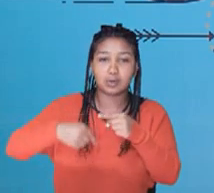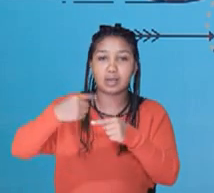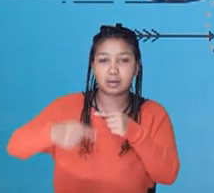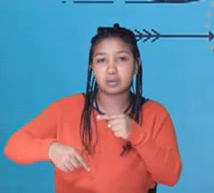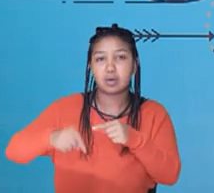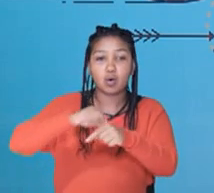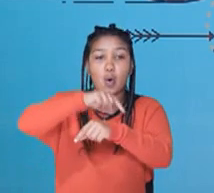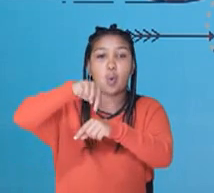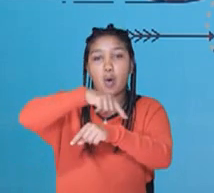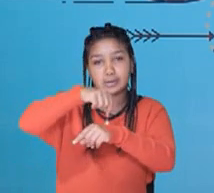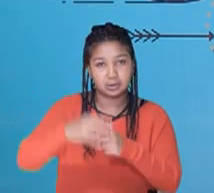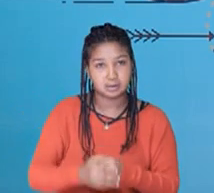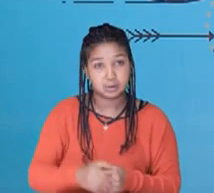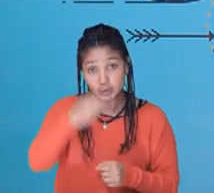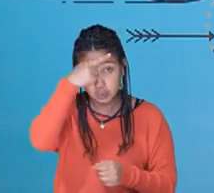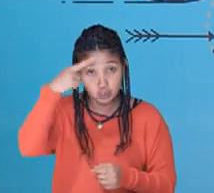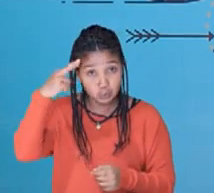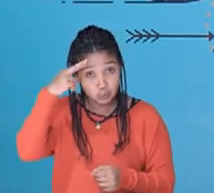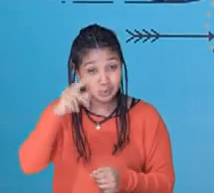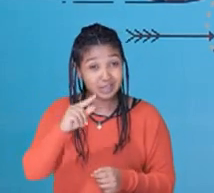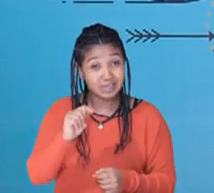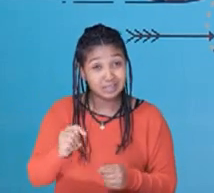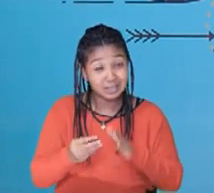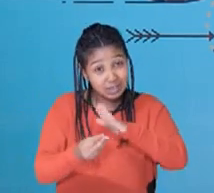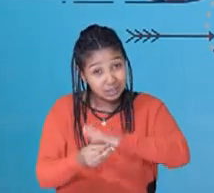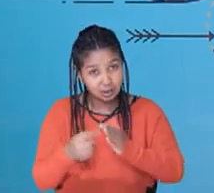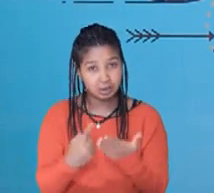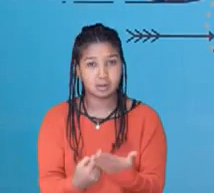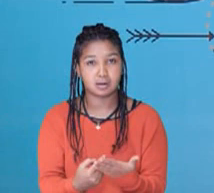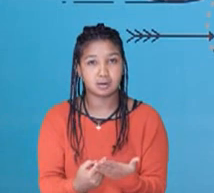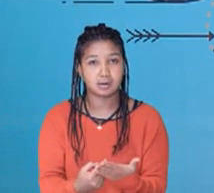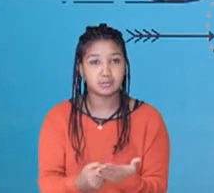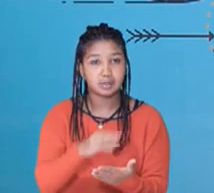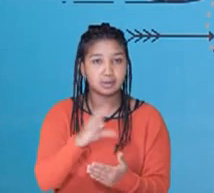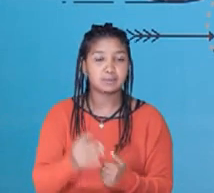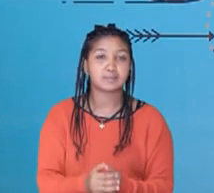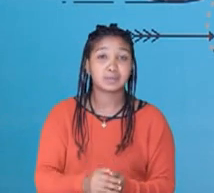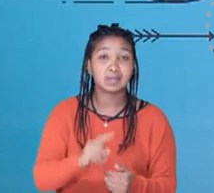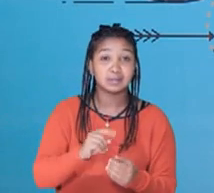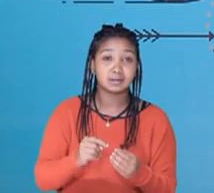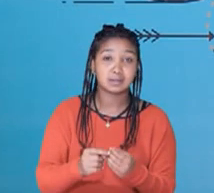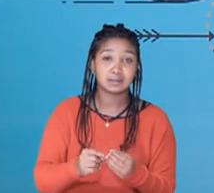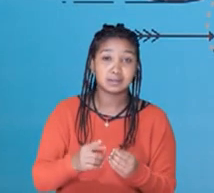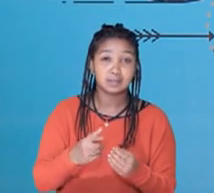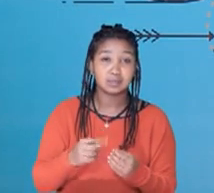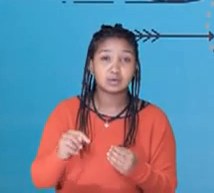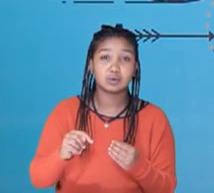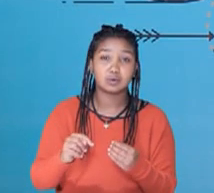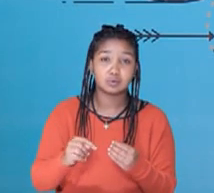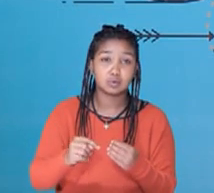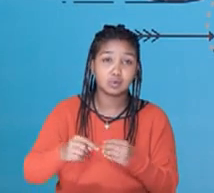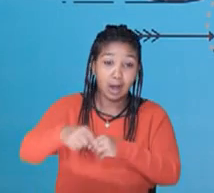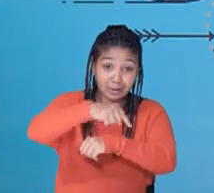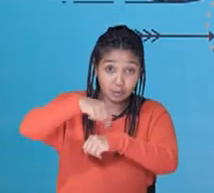rotate clockwise due to the tension exerted here. And it tends to rotate